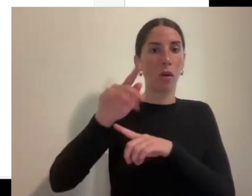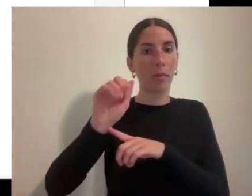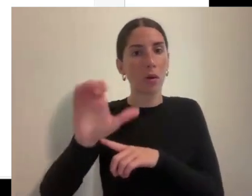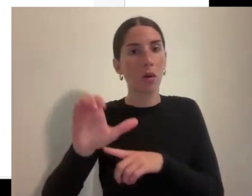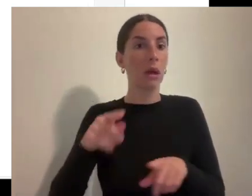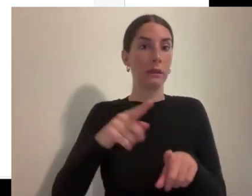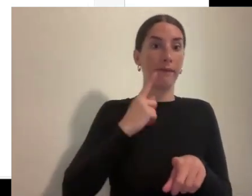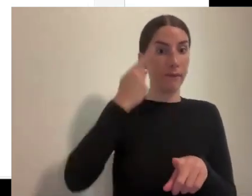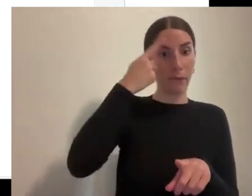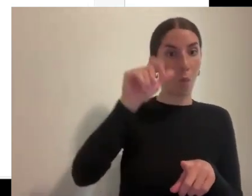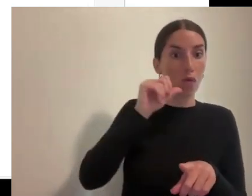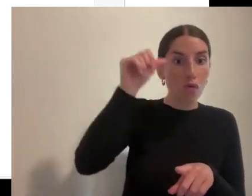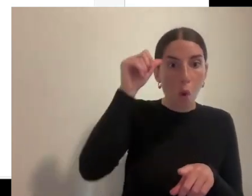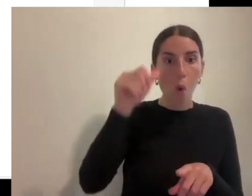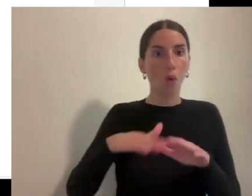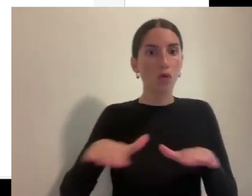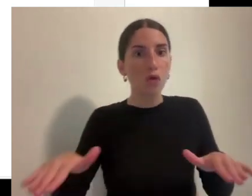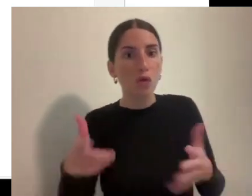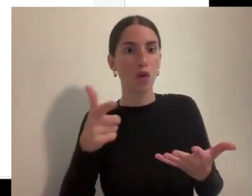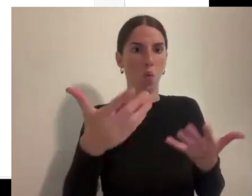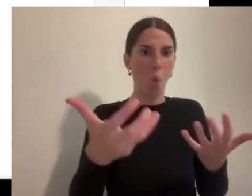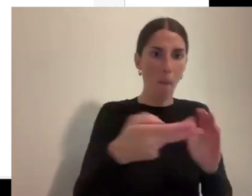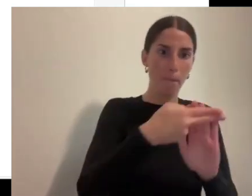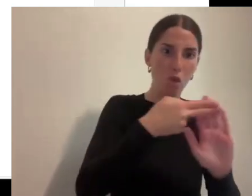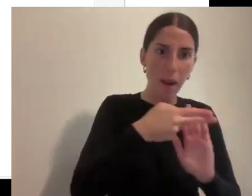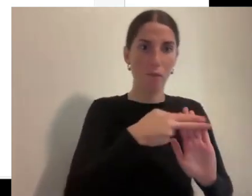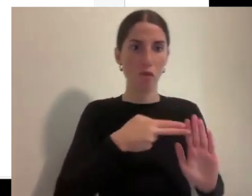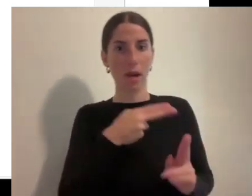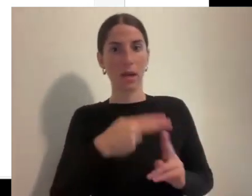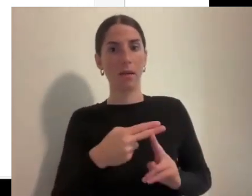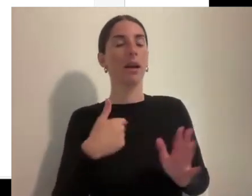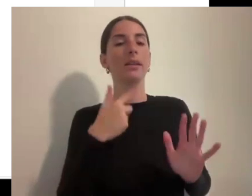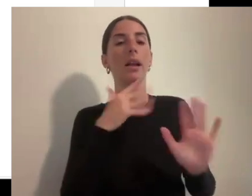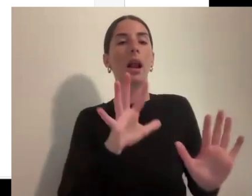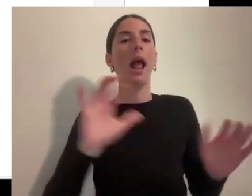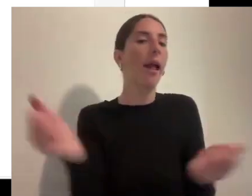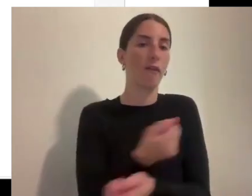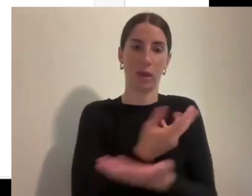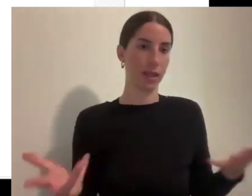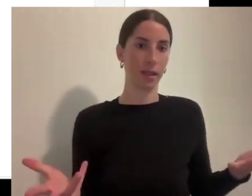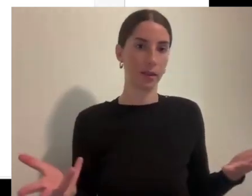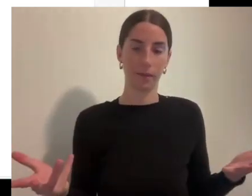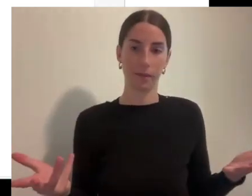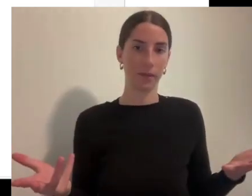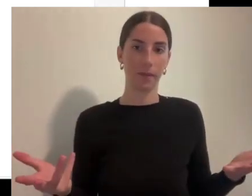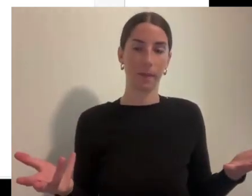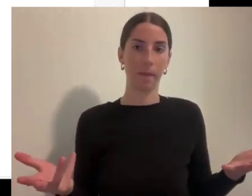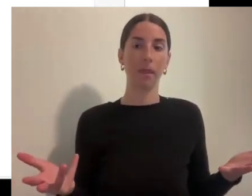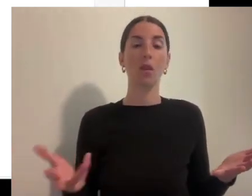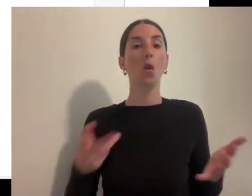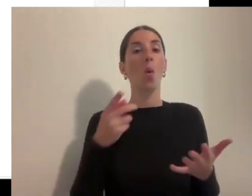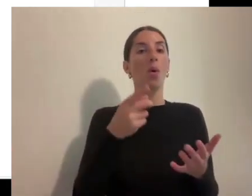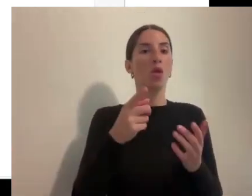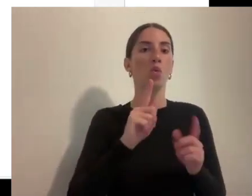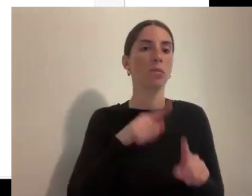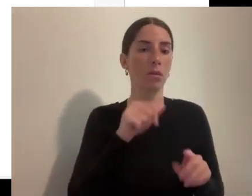pediatric patients? Do you want brand names, blah, blah, blah? I said all of it. So this was not immediate. The response is